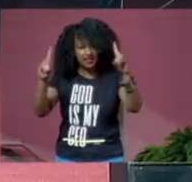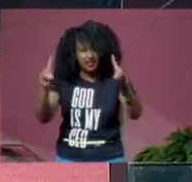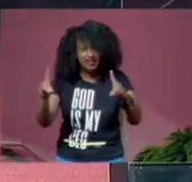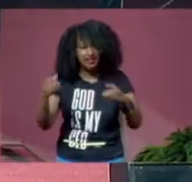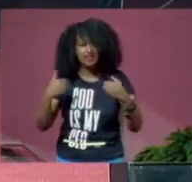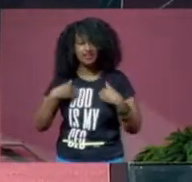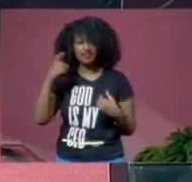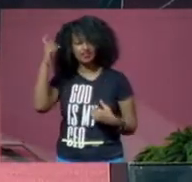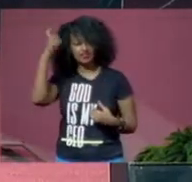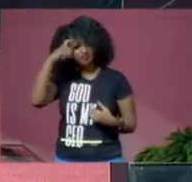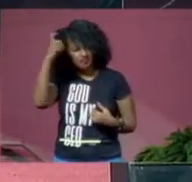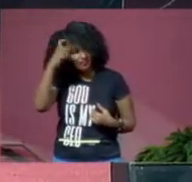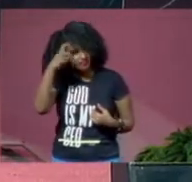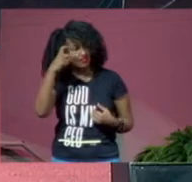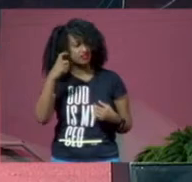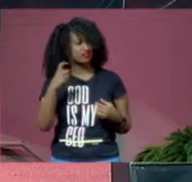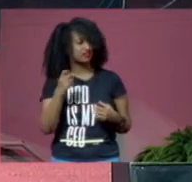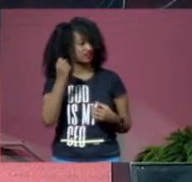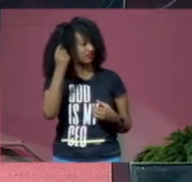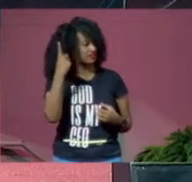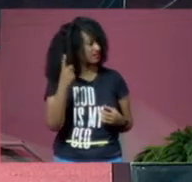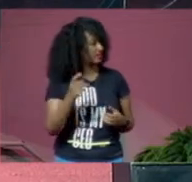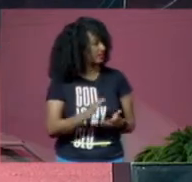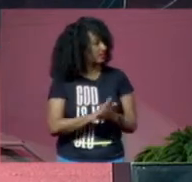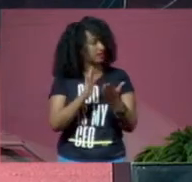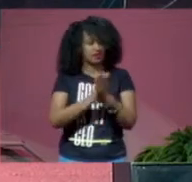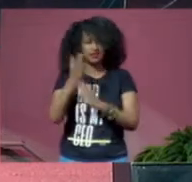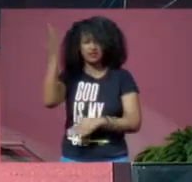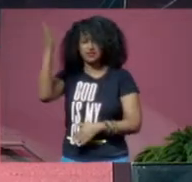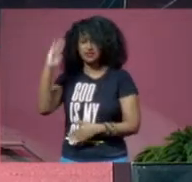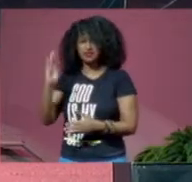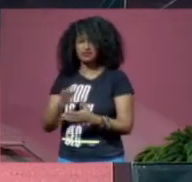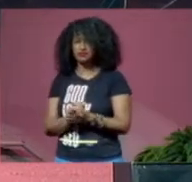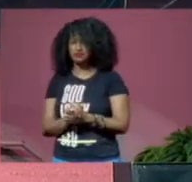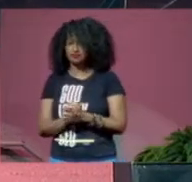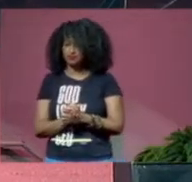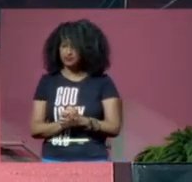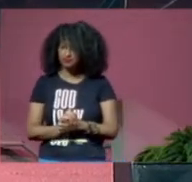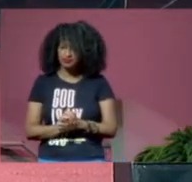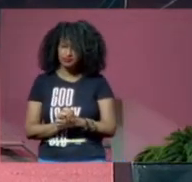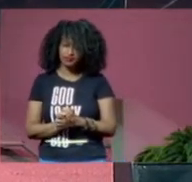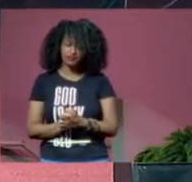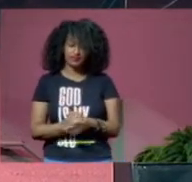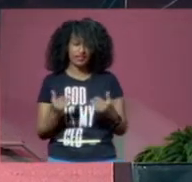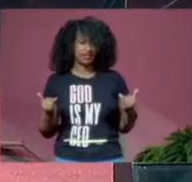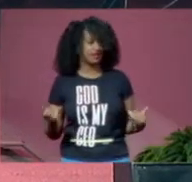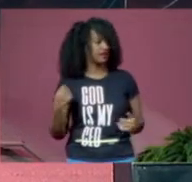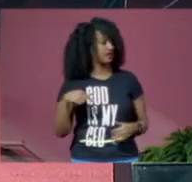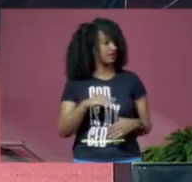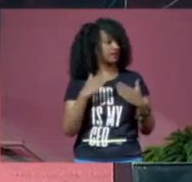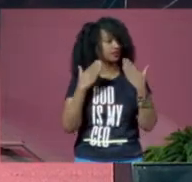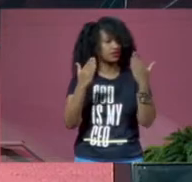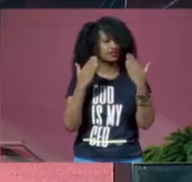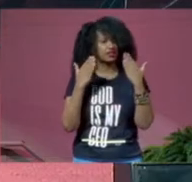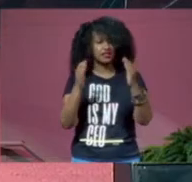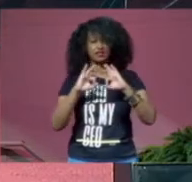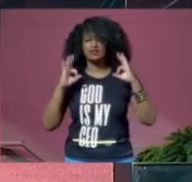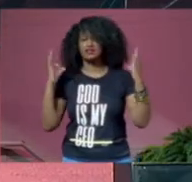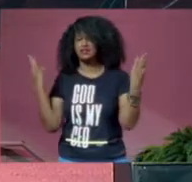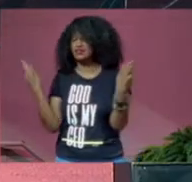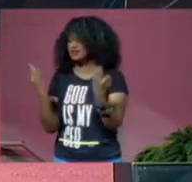and understanding. And we give God thanks and praise. A special thanks, a special word, though, of thanks to the families